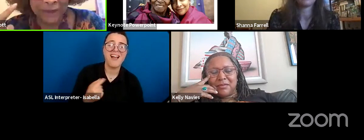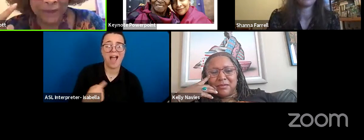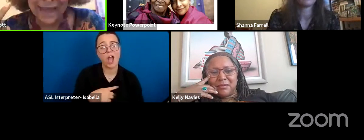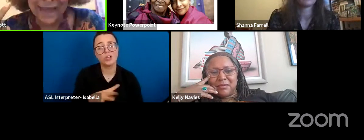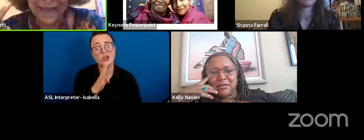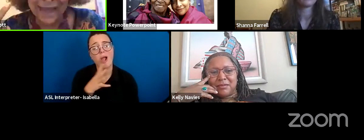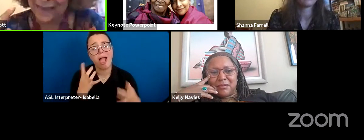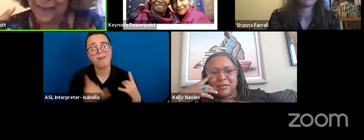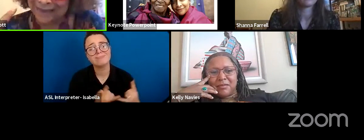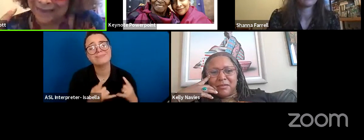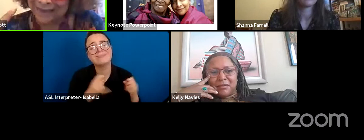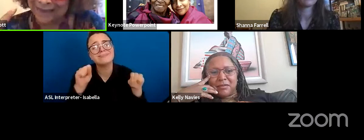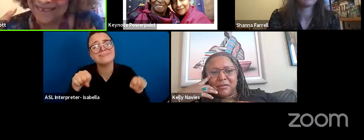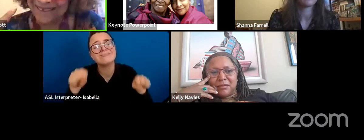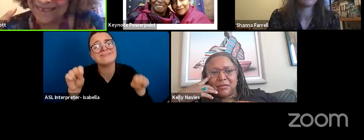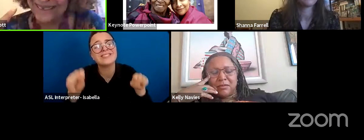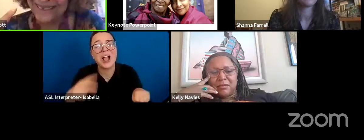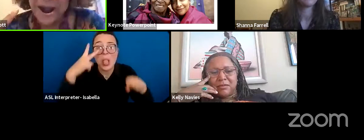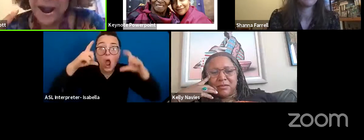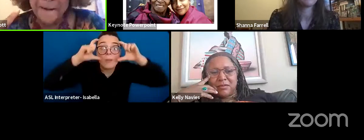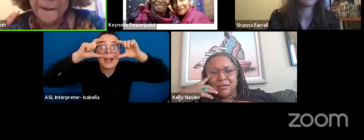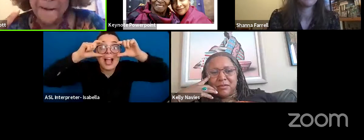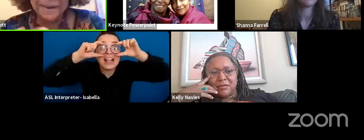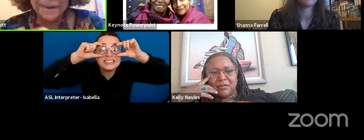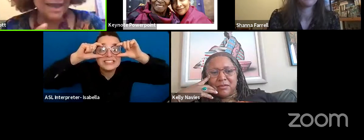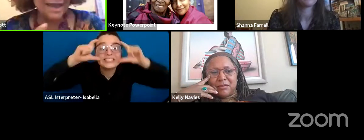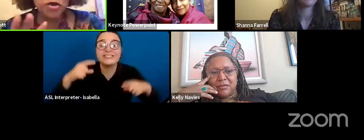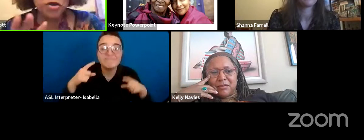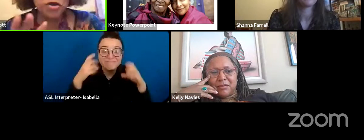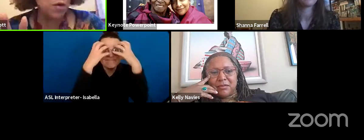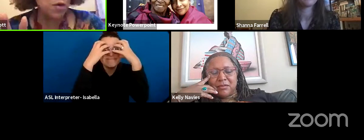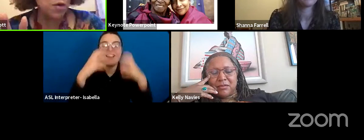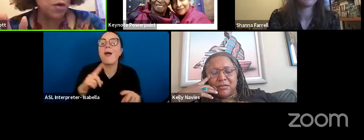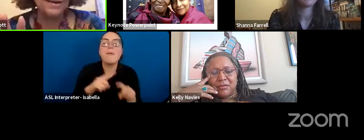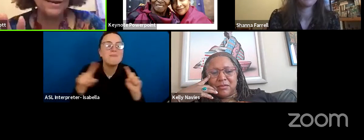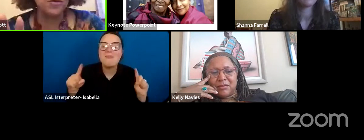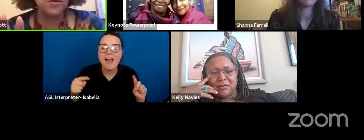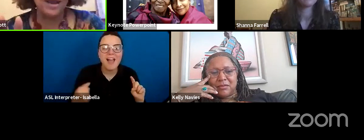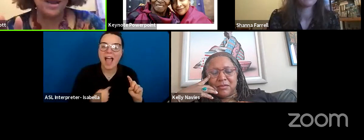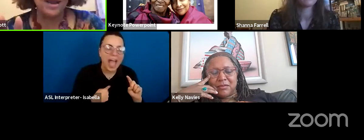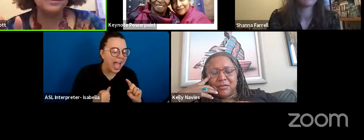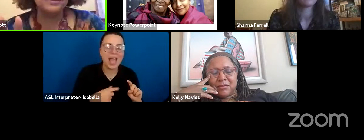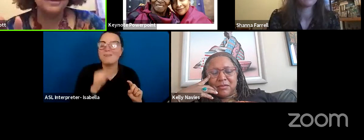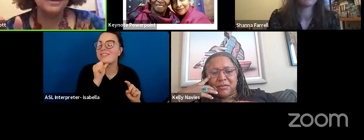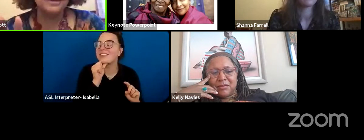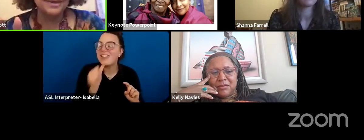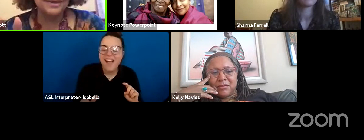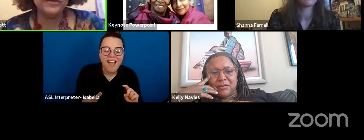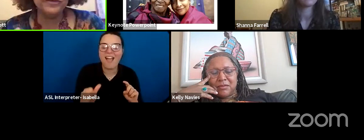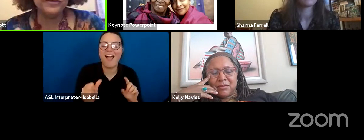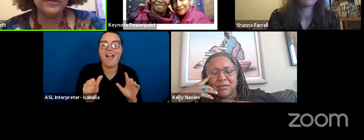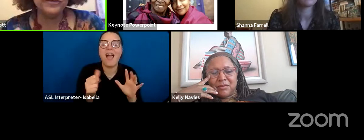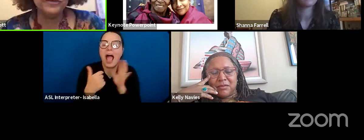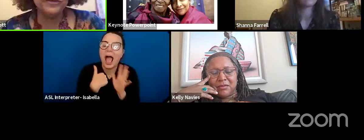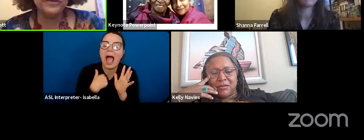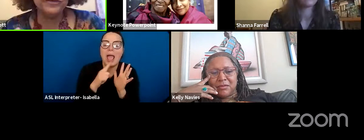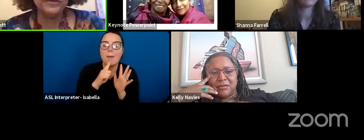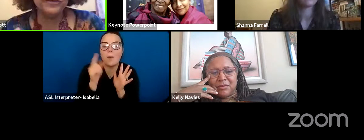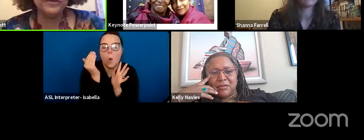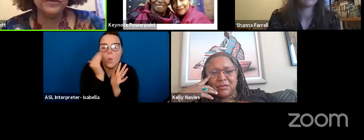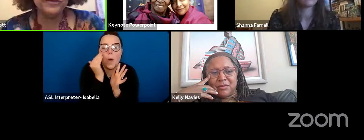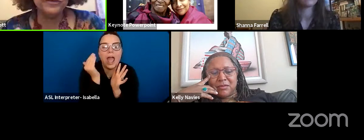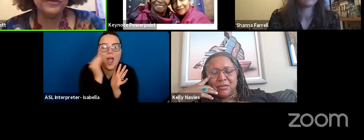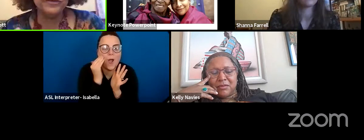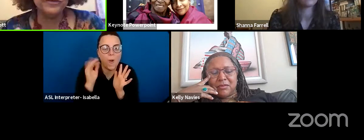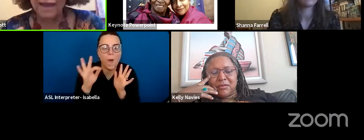Look at the size of these eyeglasses. But I'm in no way not aware of just how blessed I